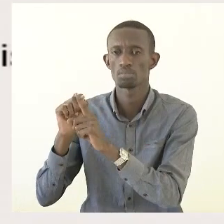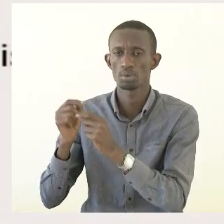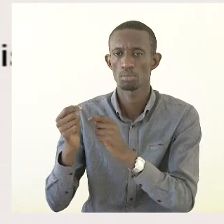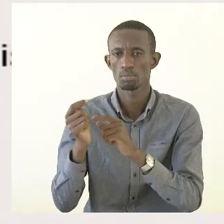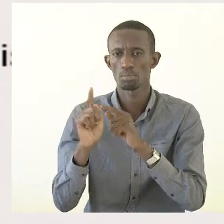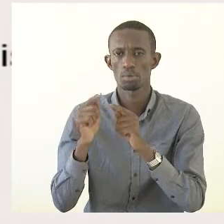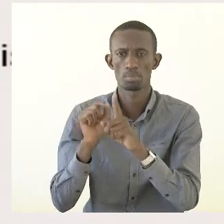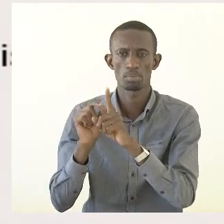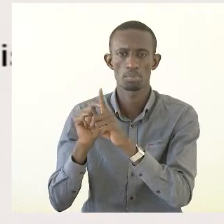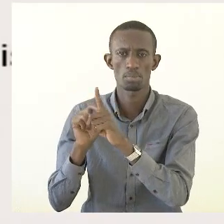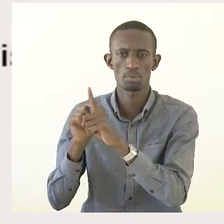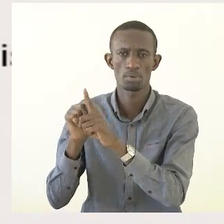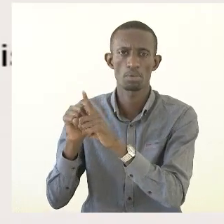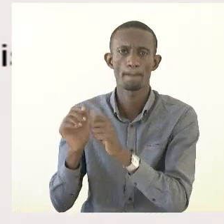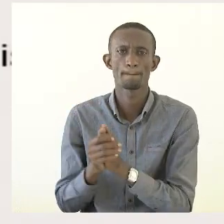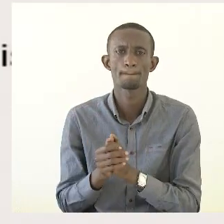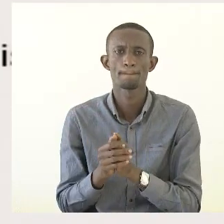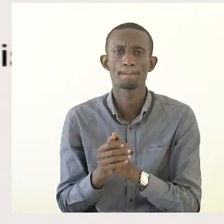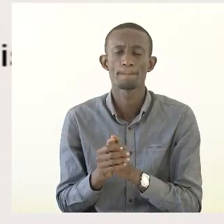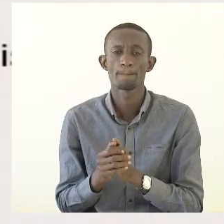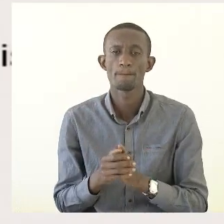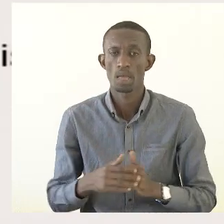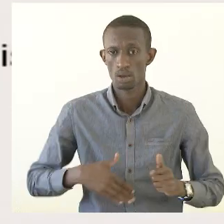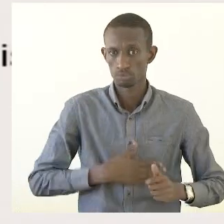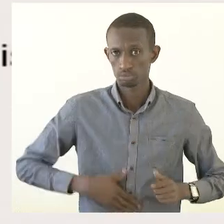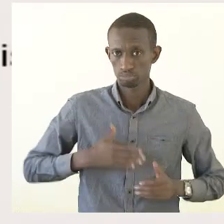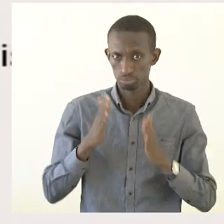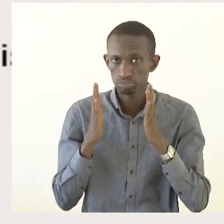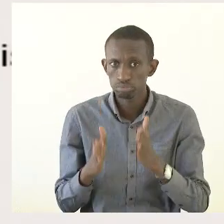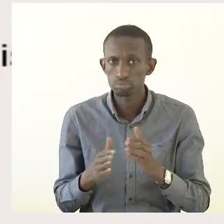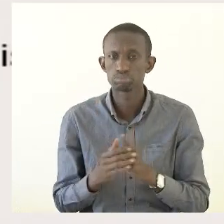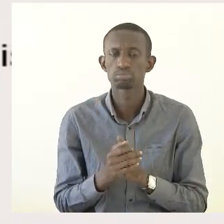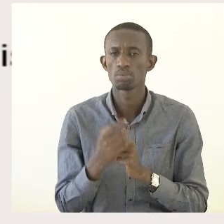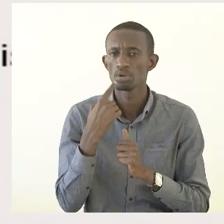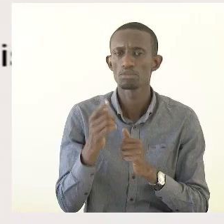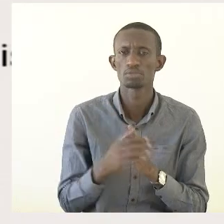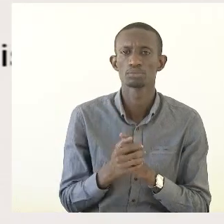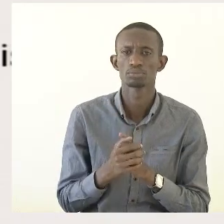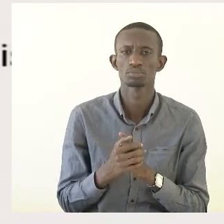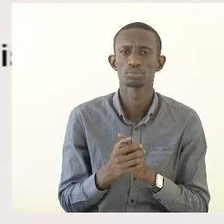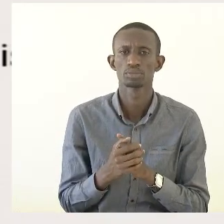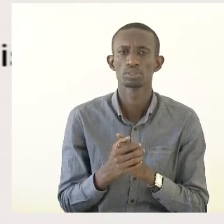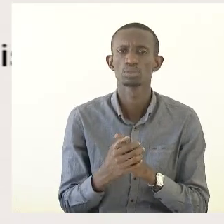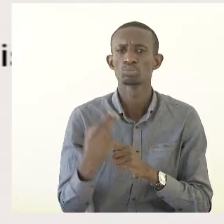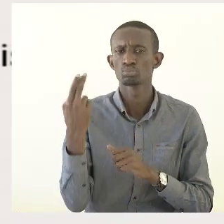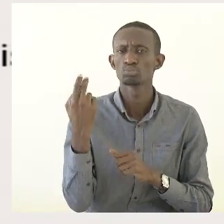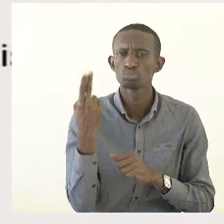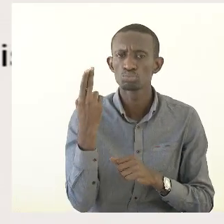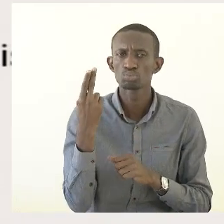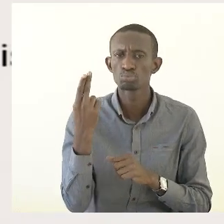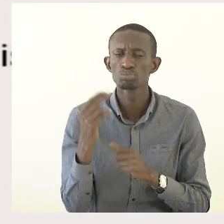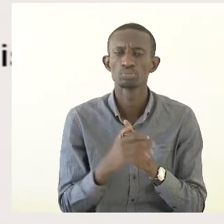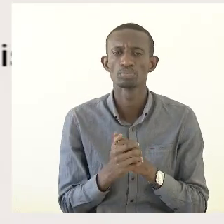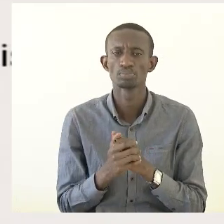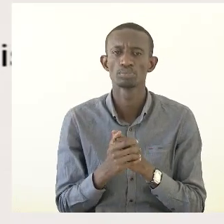test for the presence of protein in the food sample. We use two reagents that test the presence of protein in the food